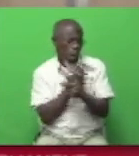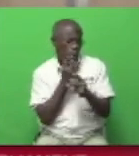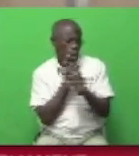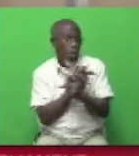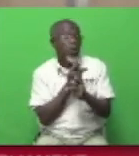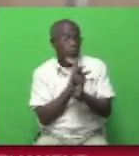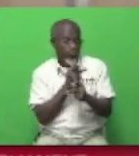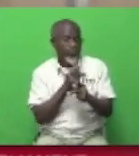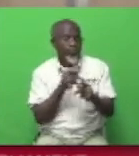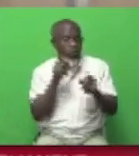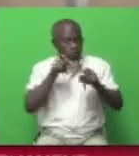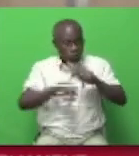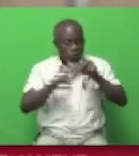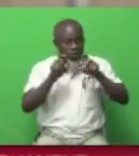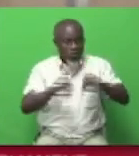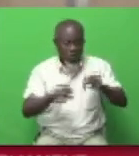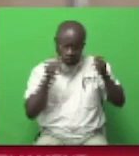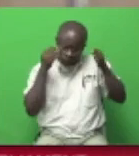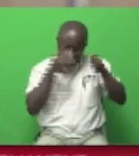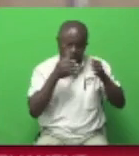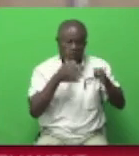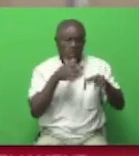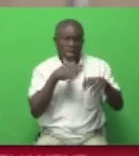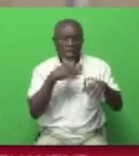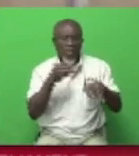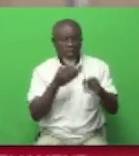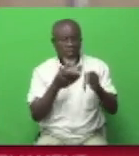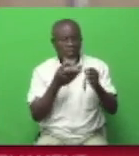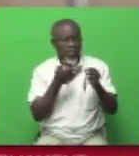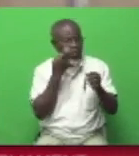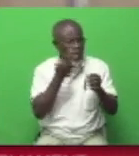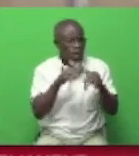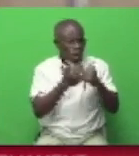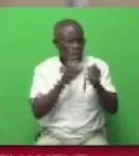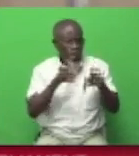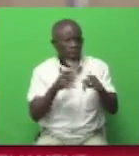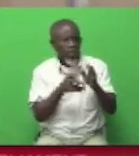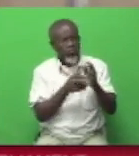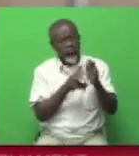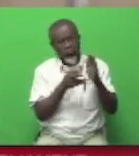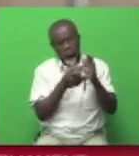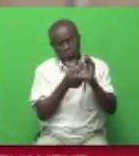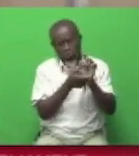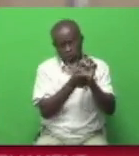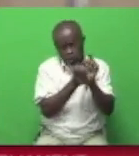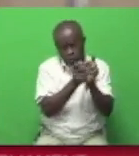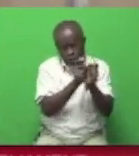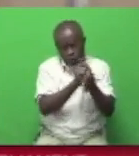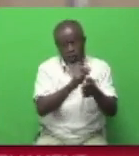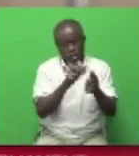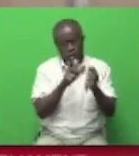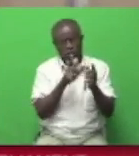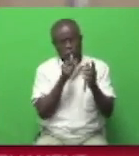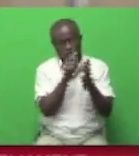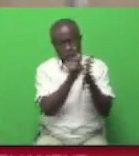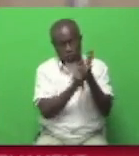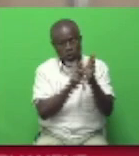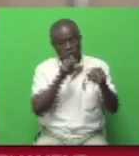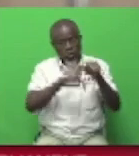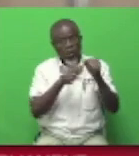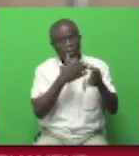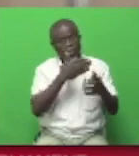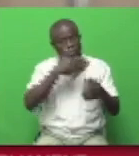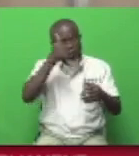those issues are. So of course, kudos to the Environmental Commission that also forms part of our ministry, and to you, the people of Trinidad and